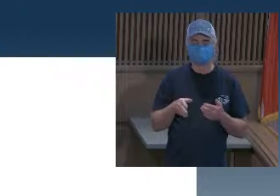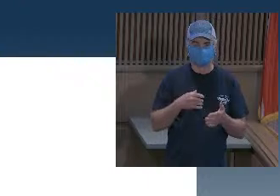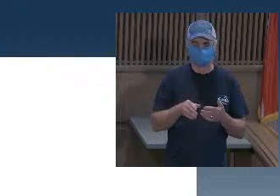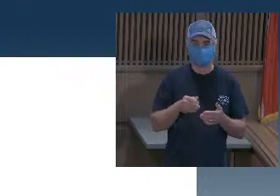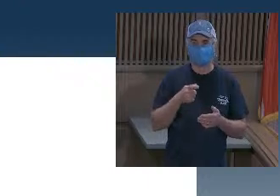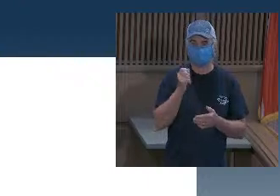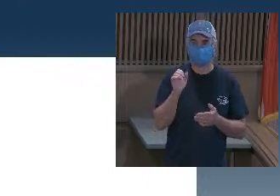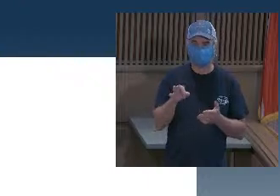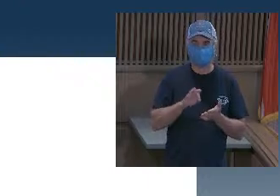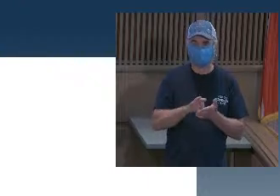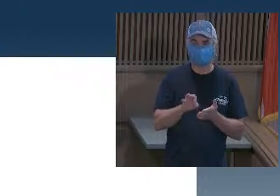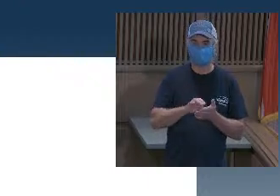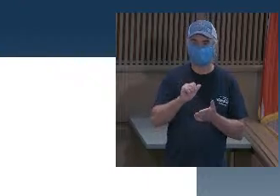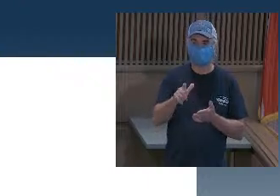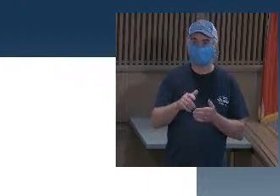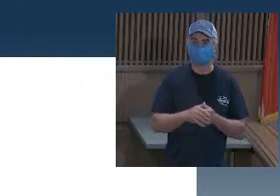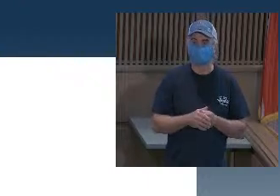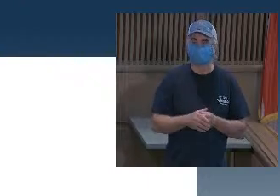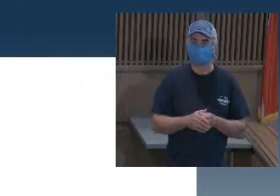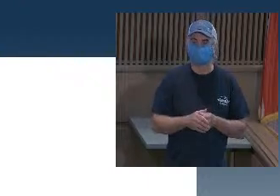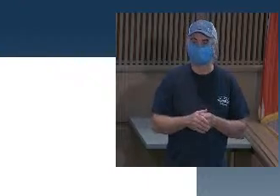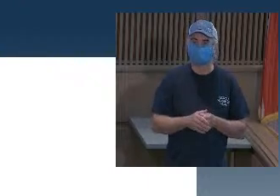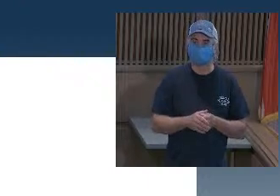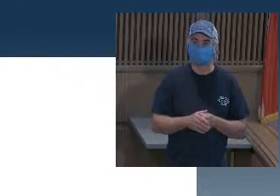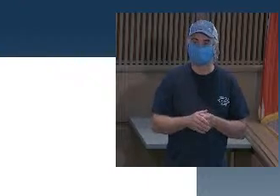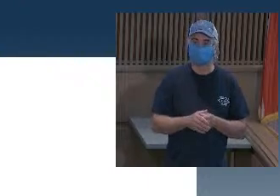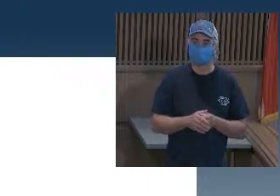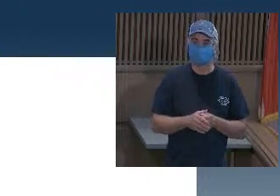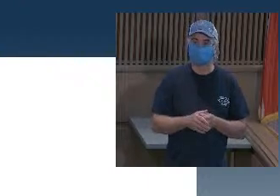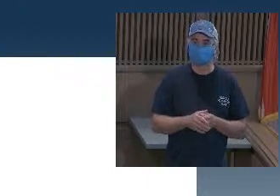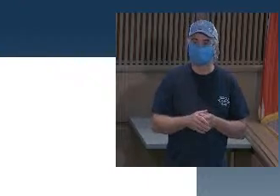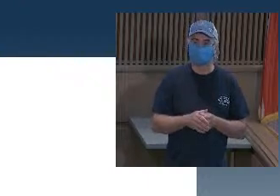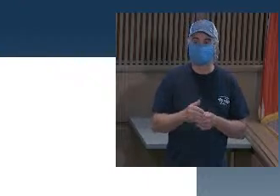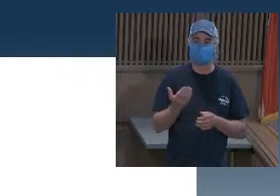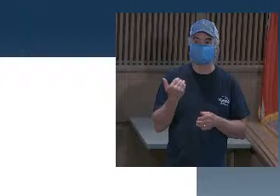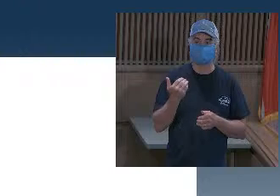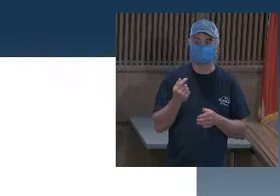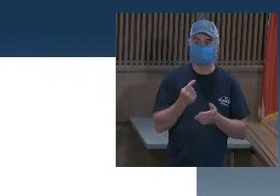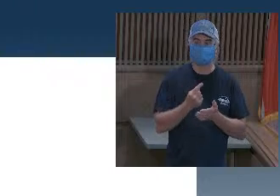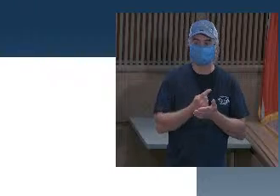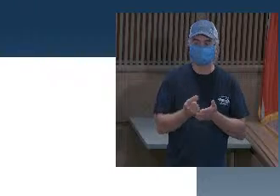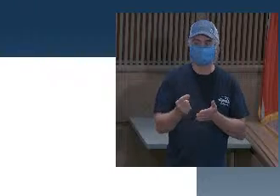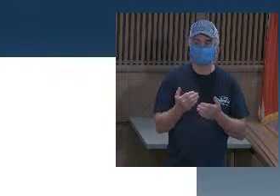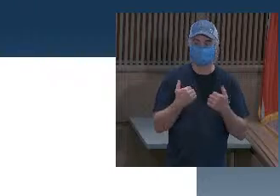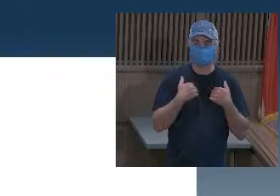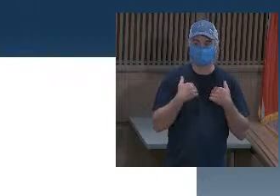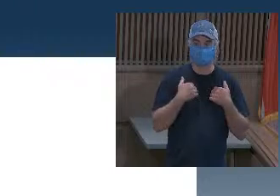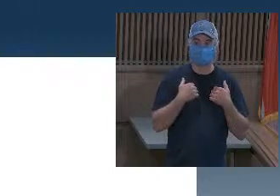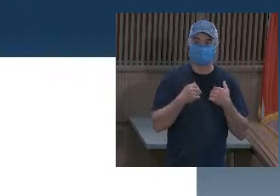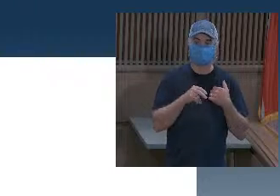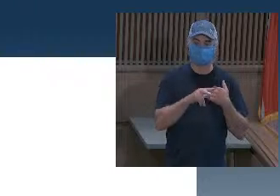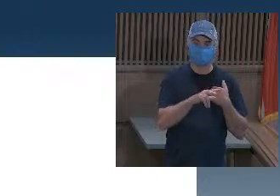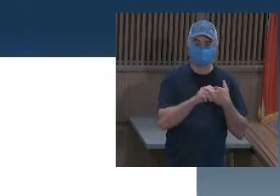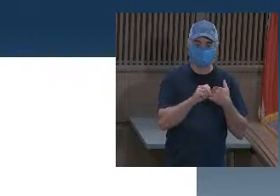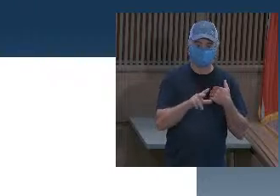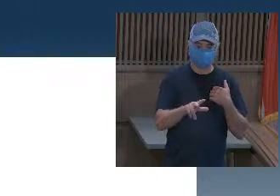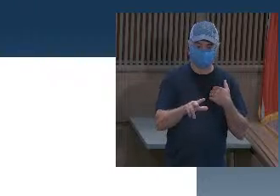the last press conference. Last week we had 305, you see it jumped up to 318.